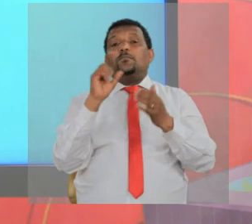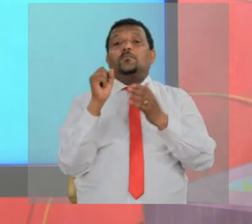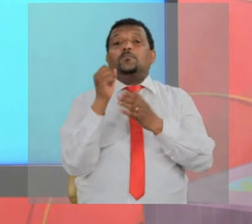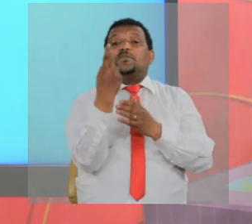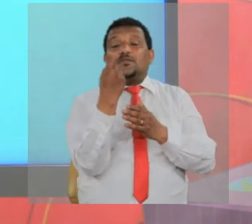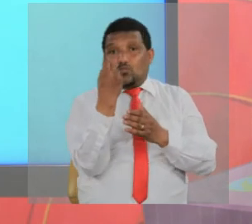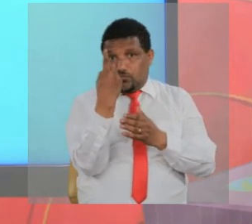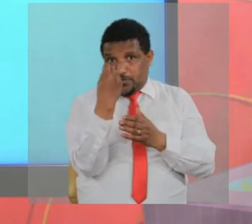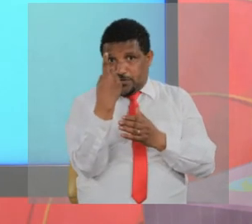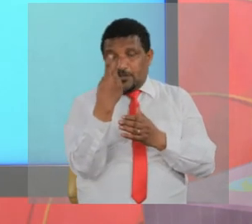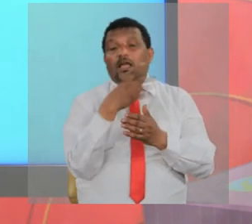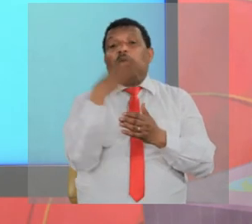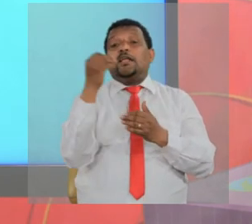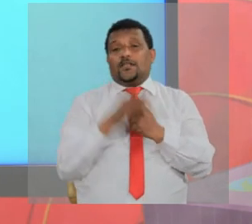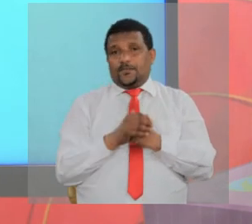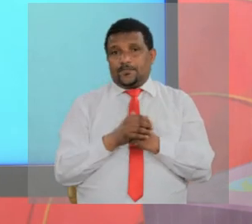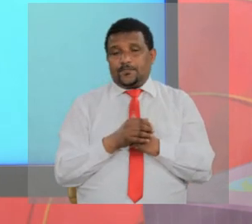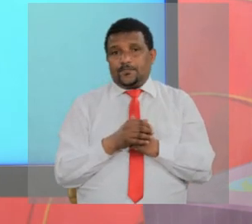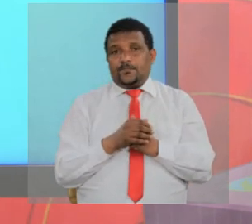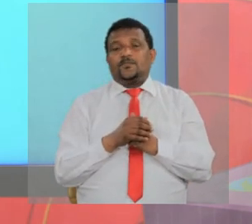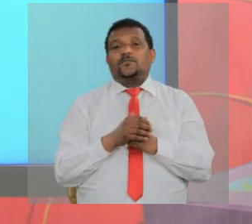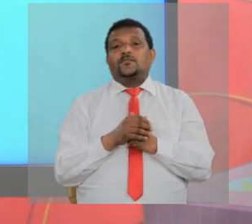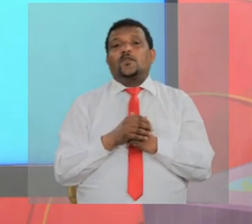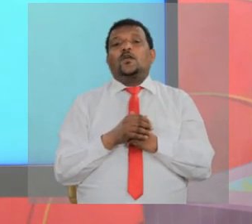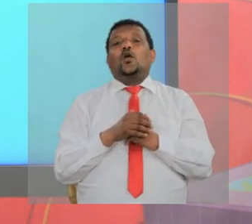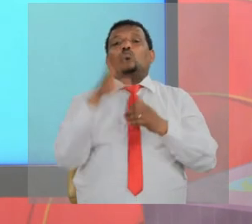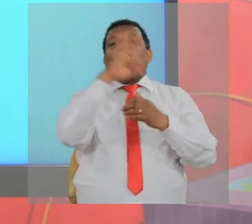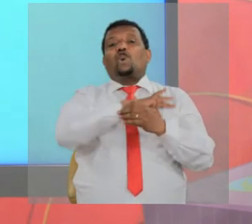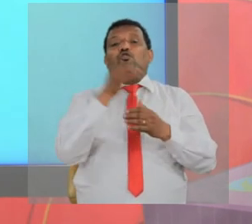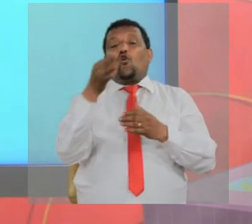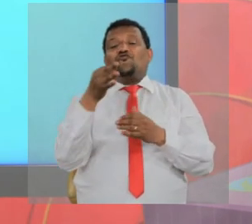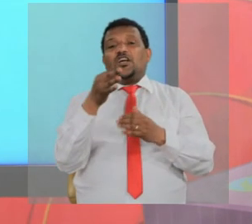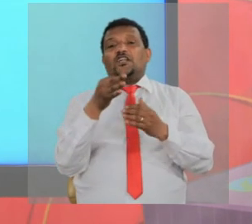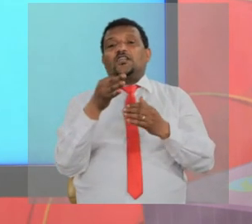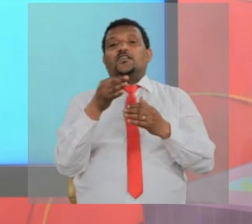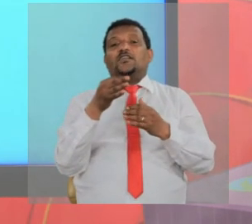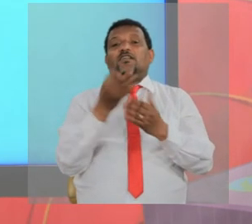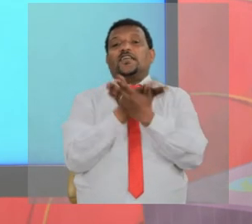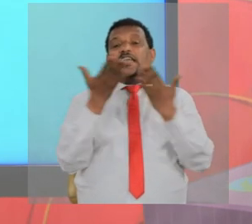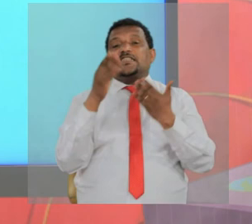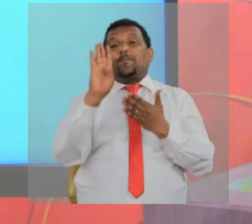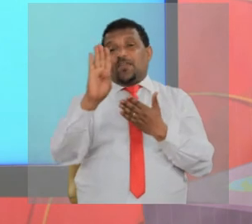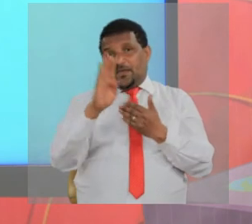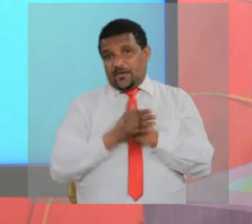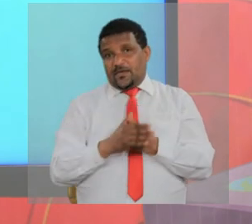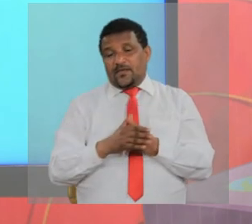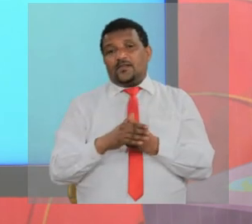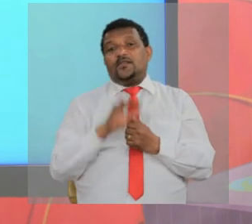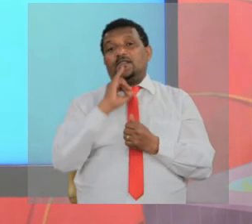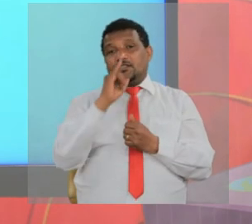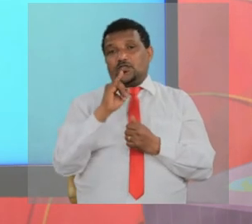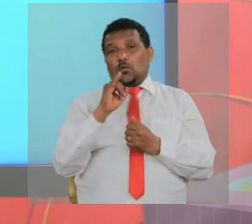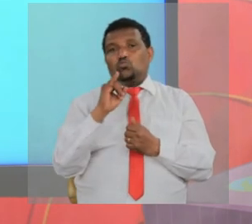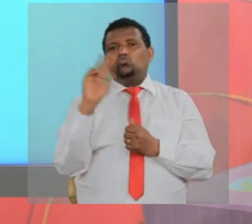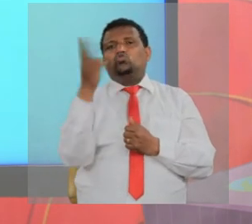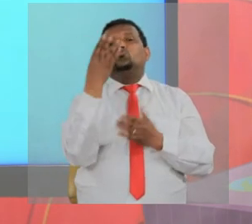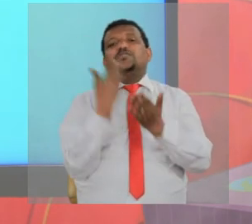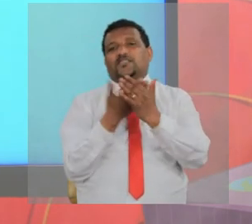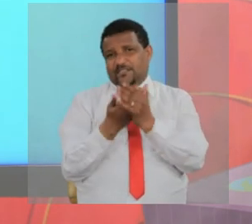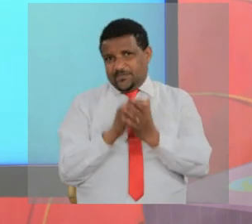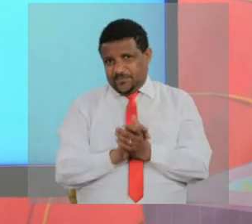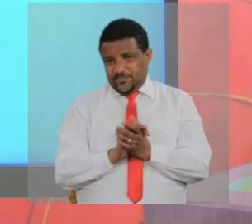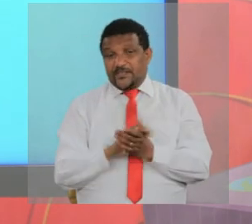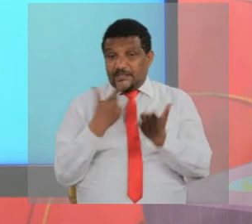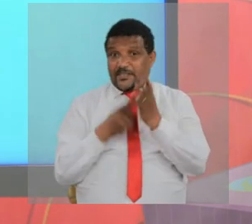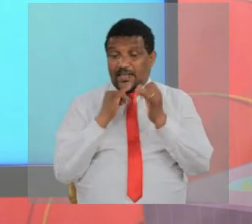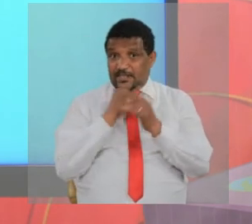BR 1 and the profit of case B is profit of 2 BR.